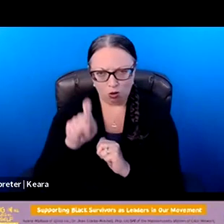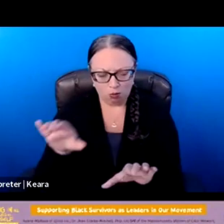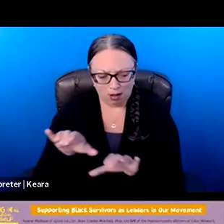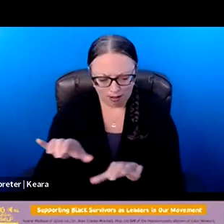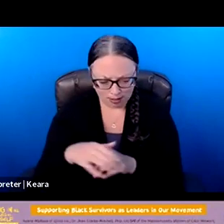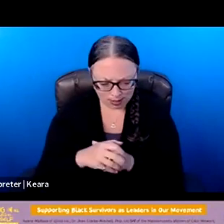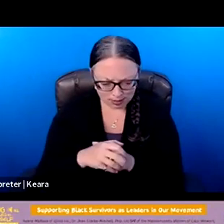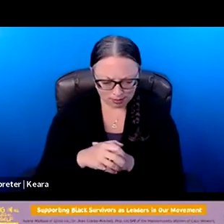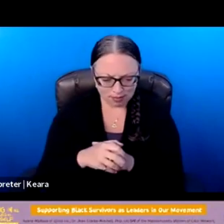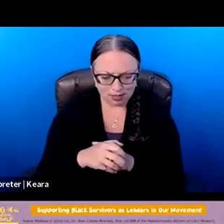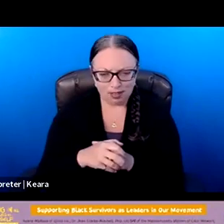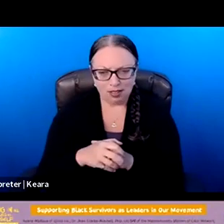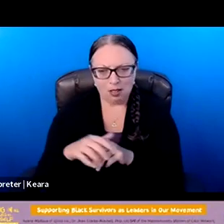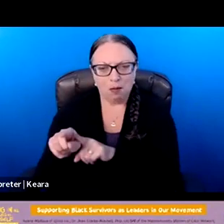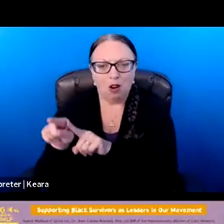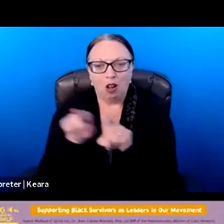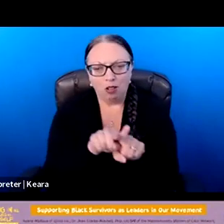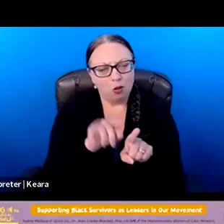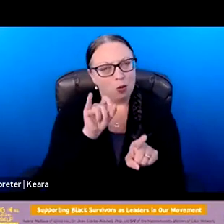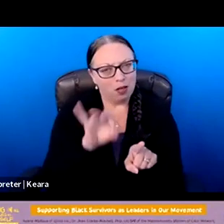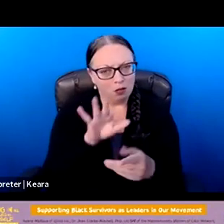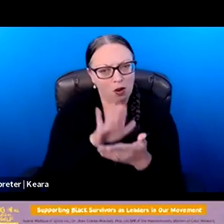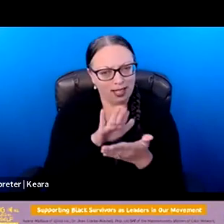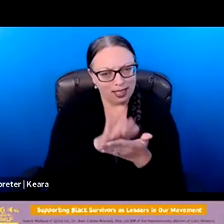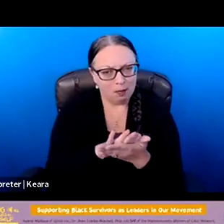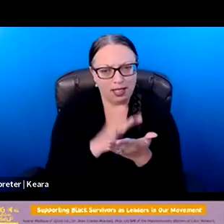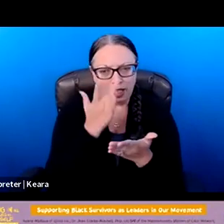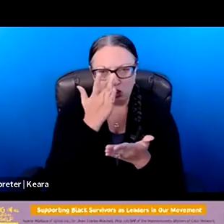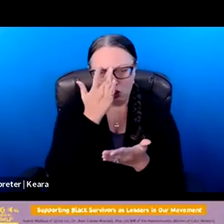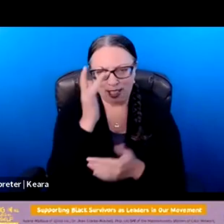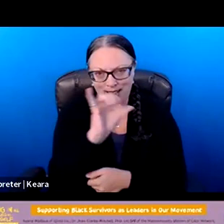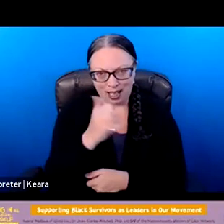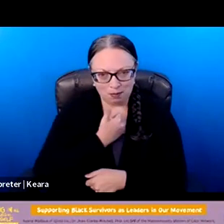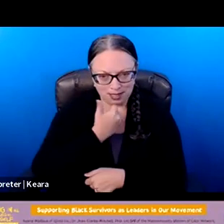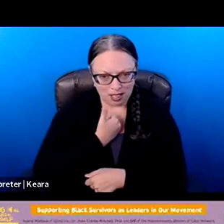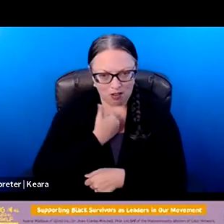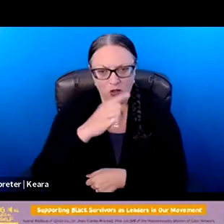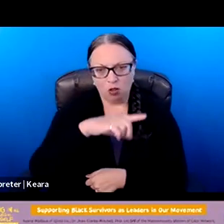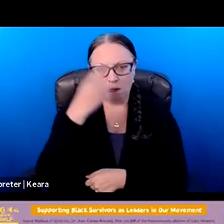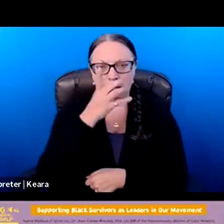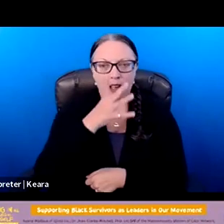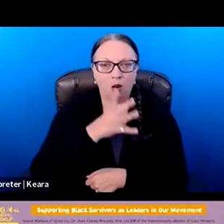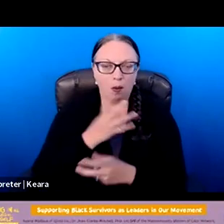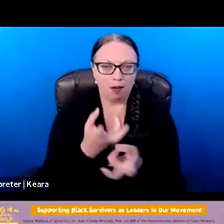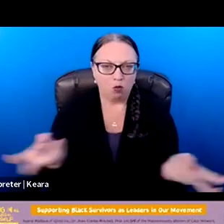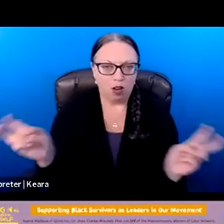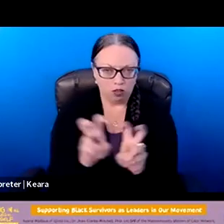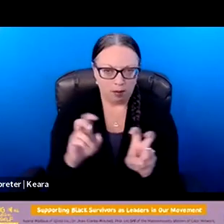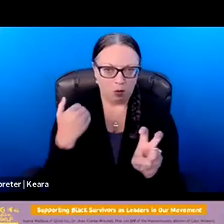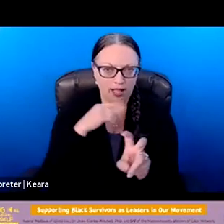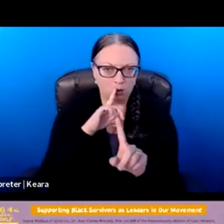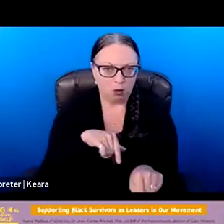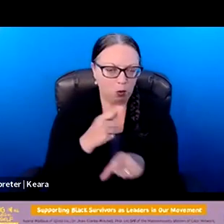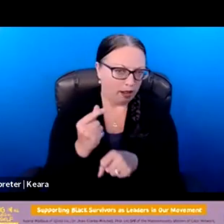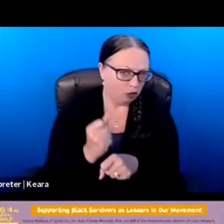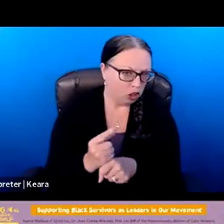but also if you are someone who's kind of academic and nerdy like myself, their Black Women Roundtable comes out with a report every year about different